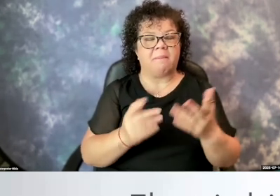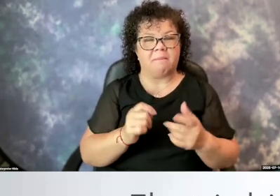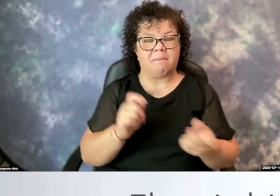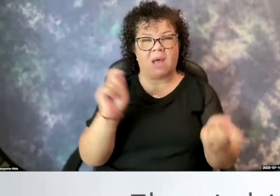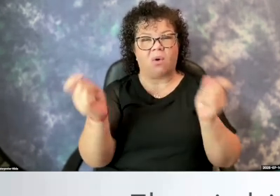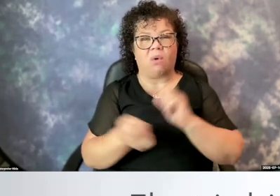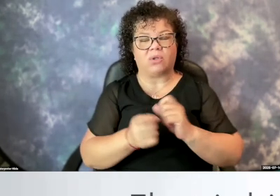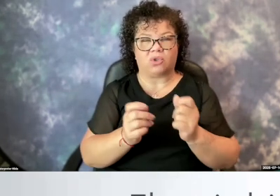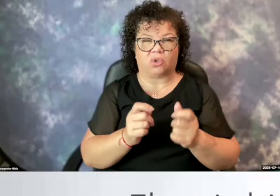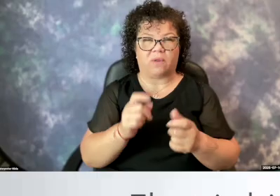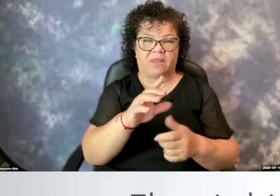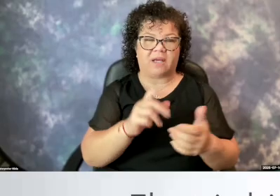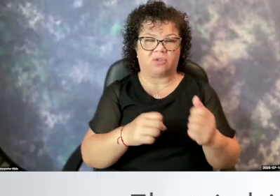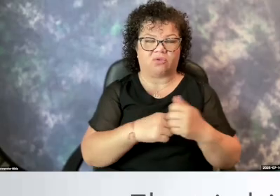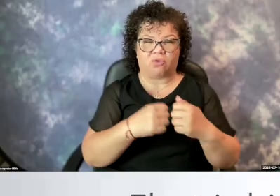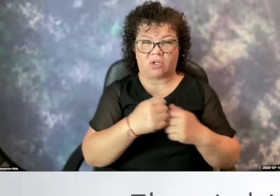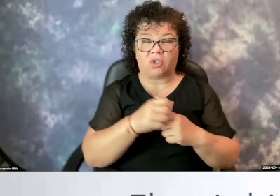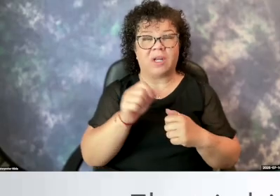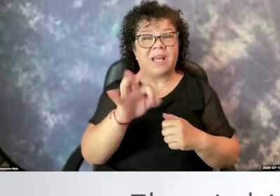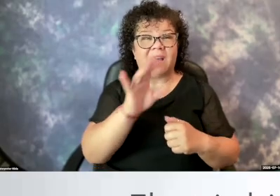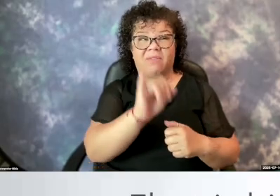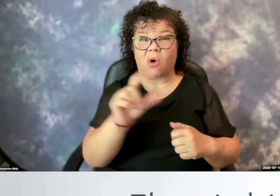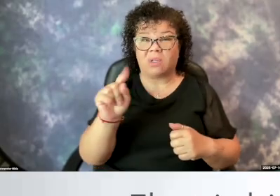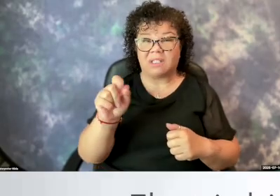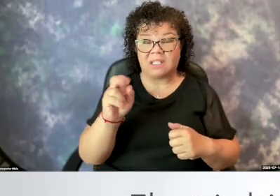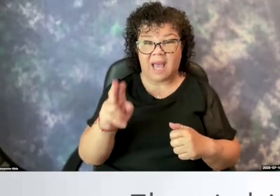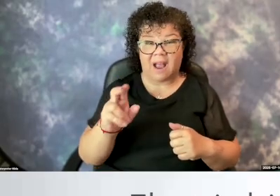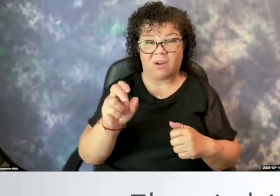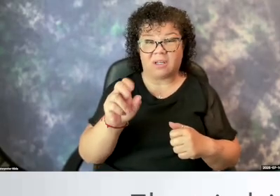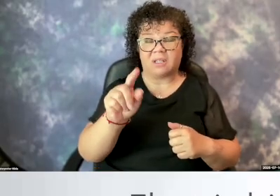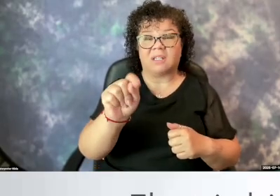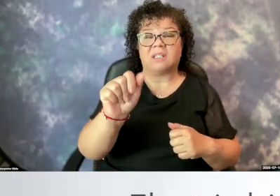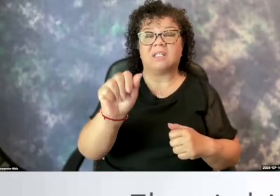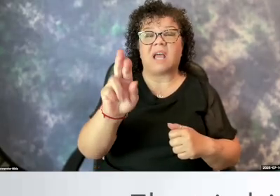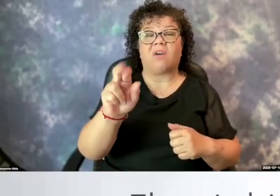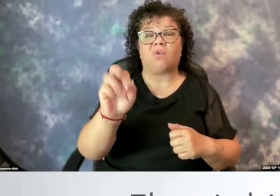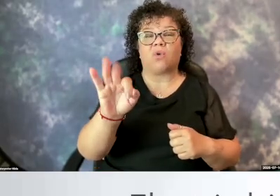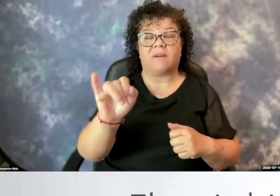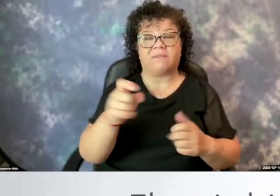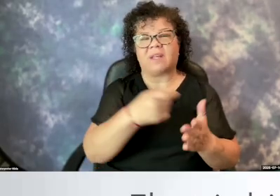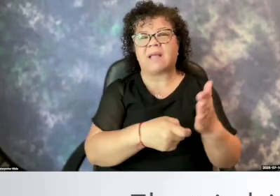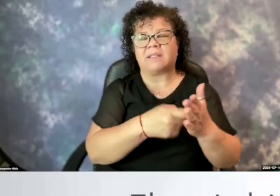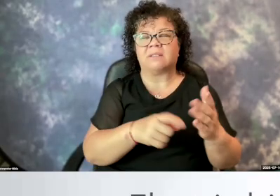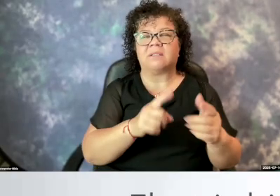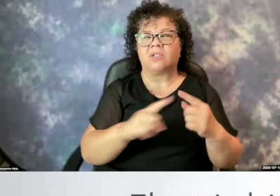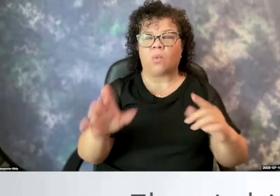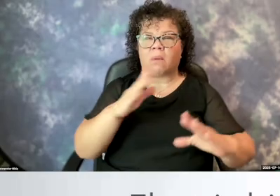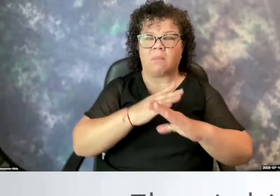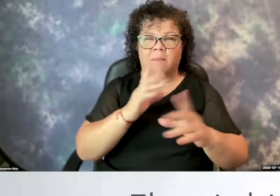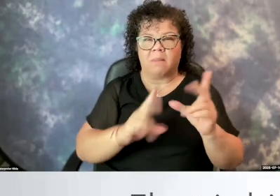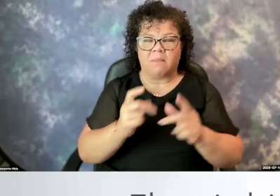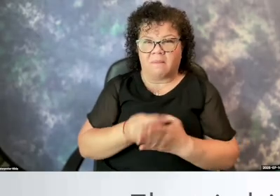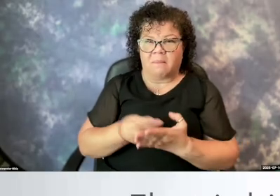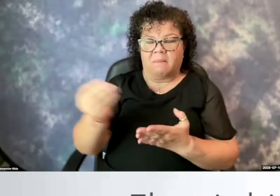on e-bike prices. Staff will consider altering the incentive structure in the event the tariffs present significant barriers for